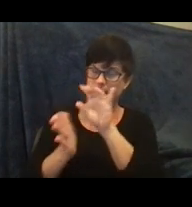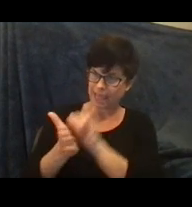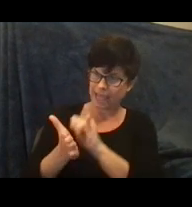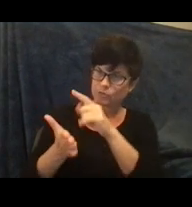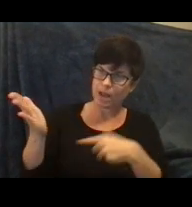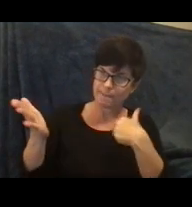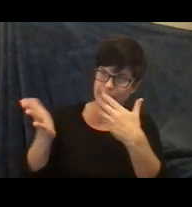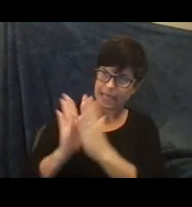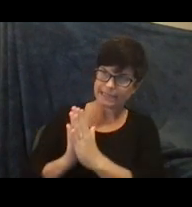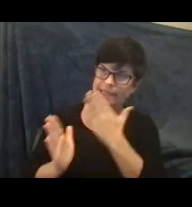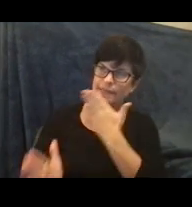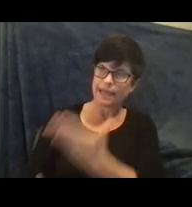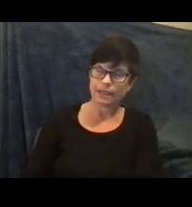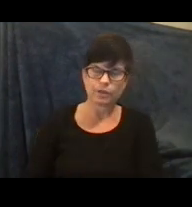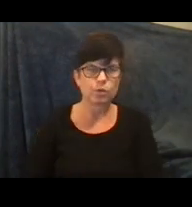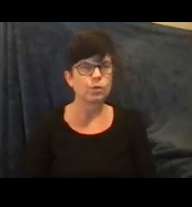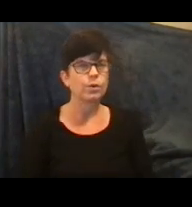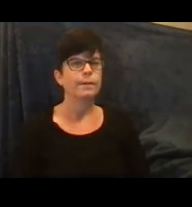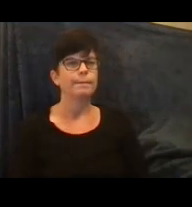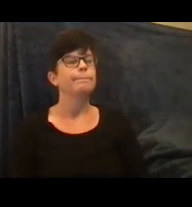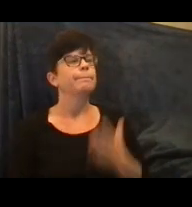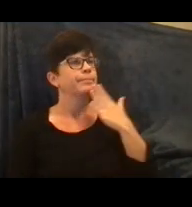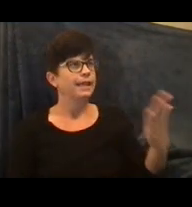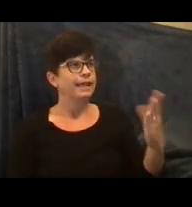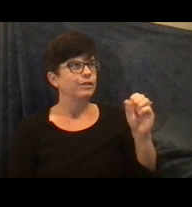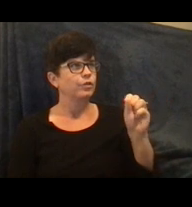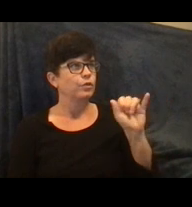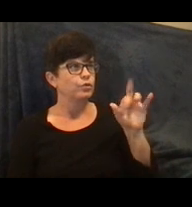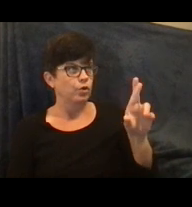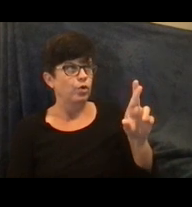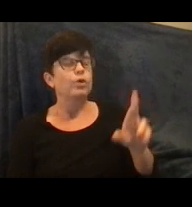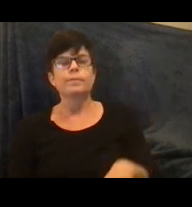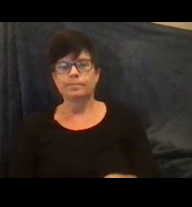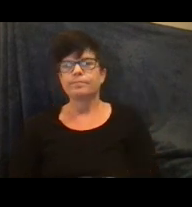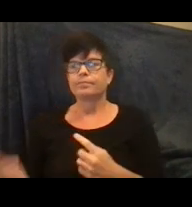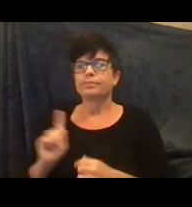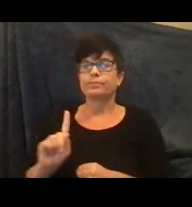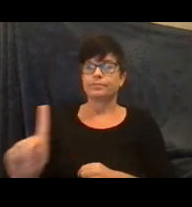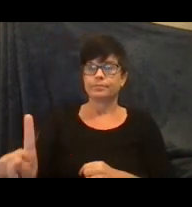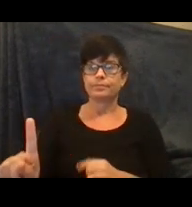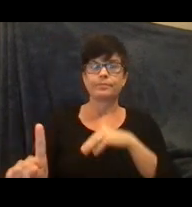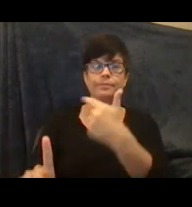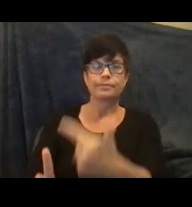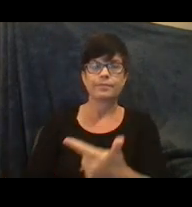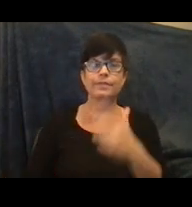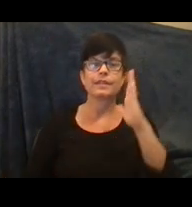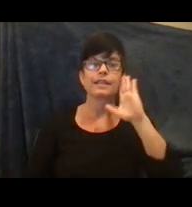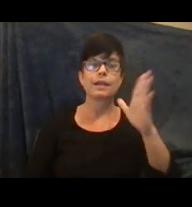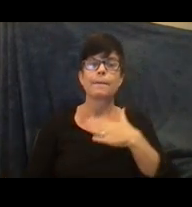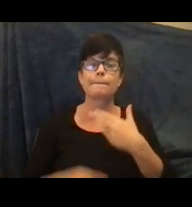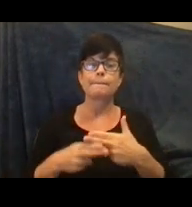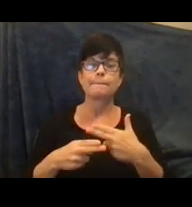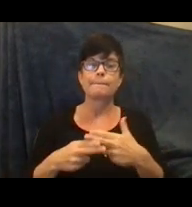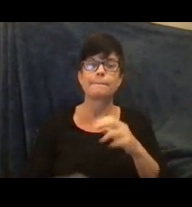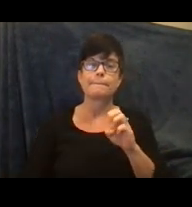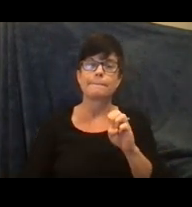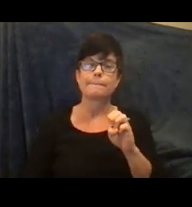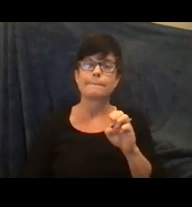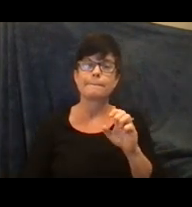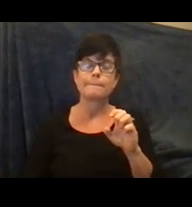Thank you. Thank you, sir. All right, next speaker. Hi. Hi. My name is Eileen. Wait, am